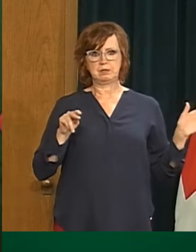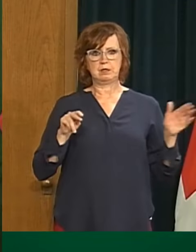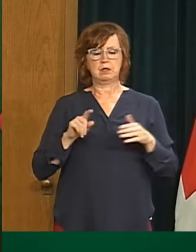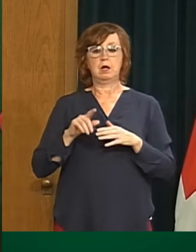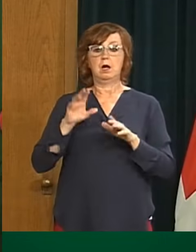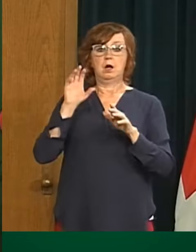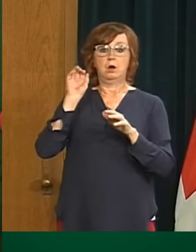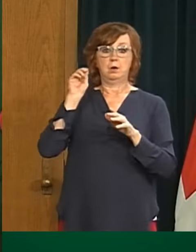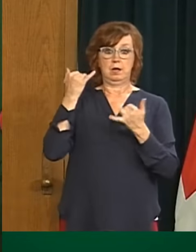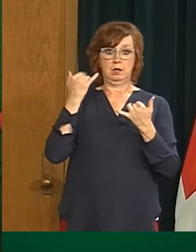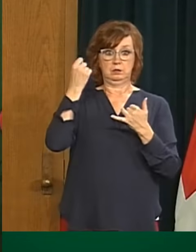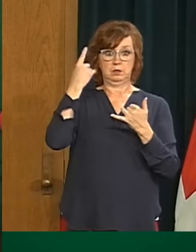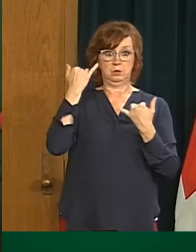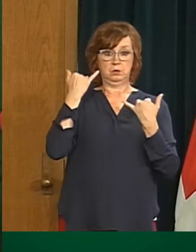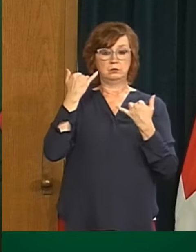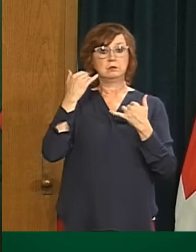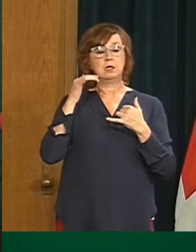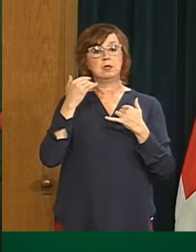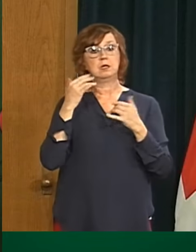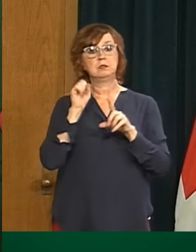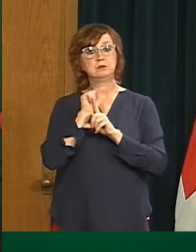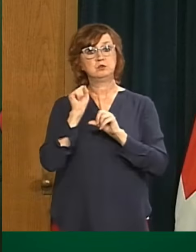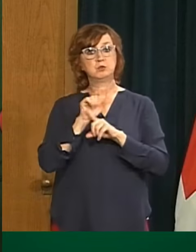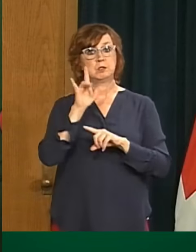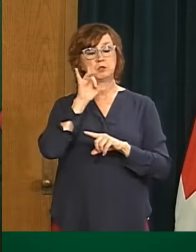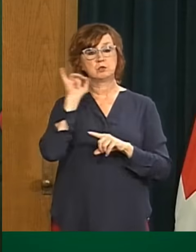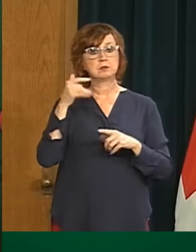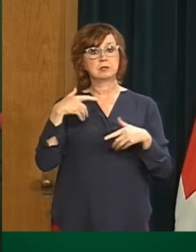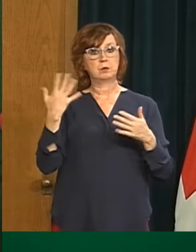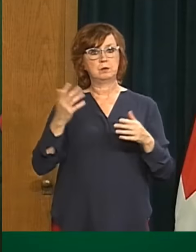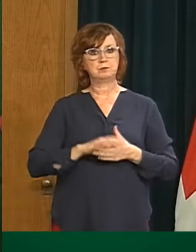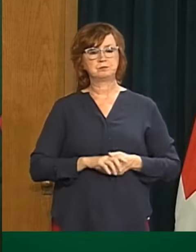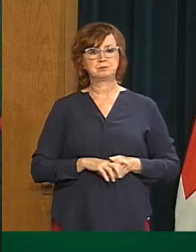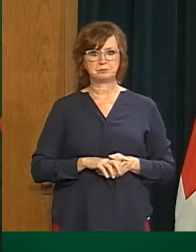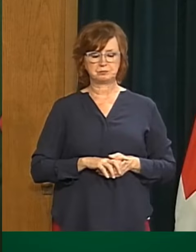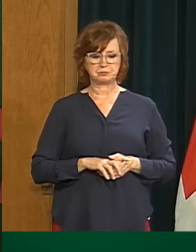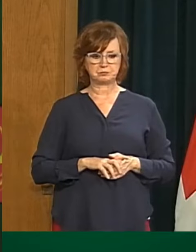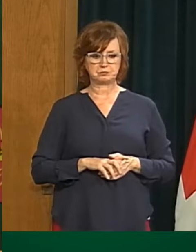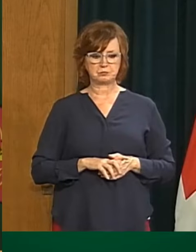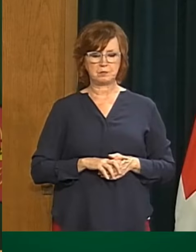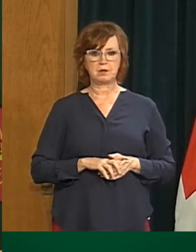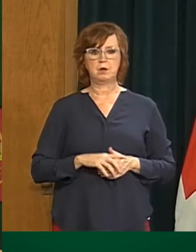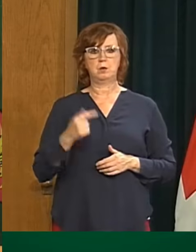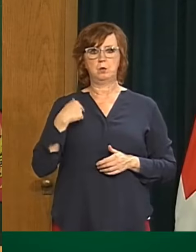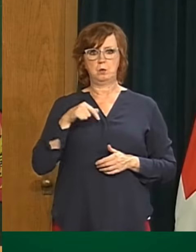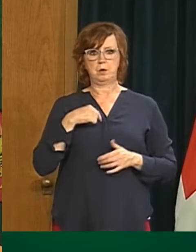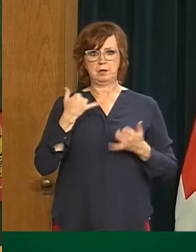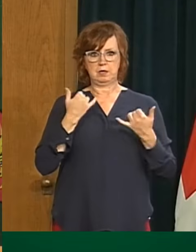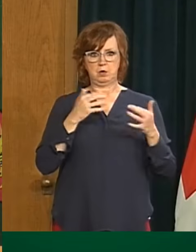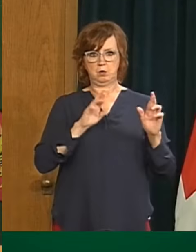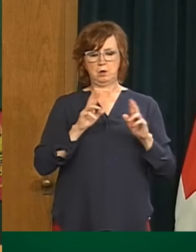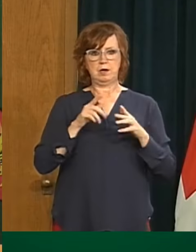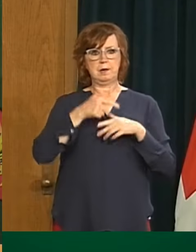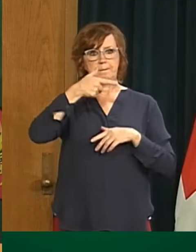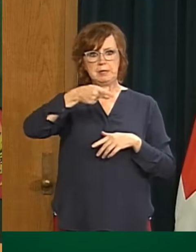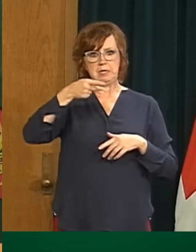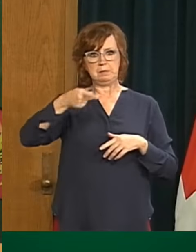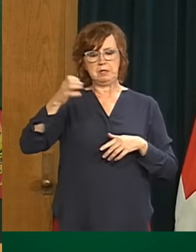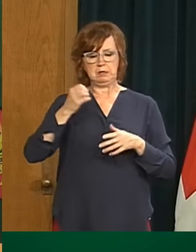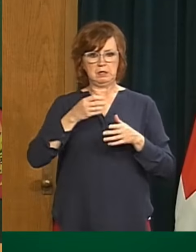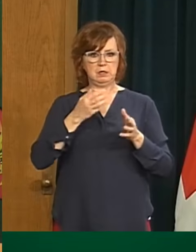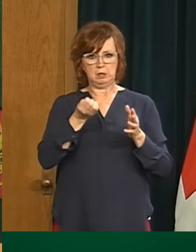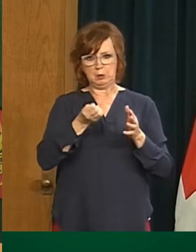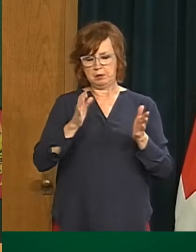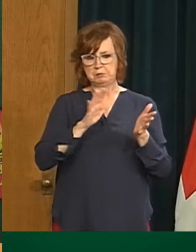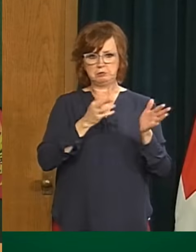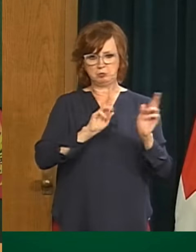in a situation right now as far as supplying PPE. We're